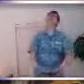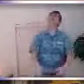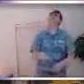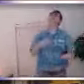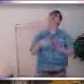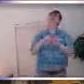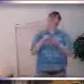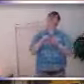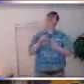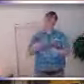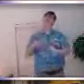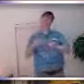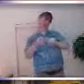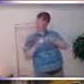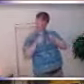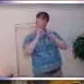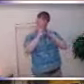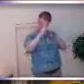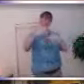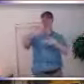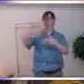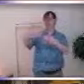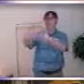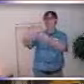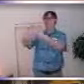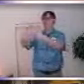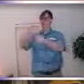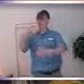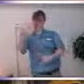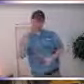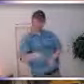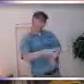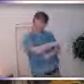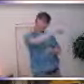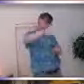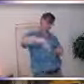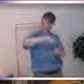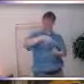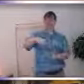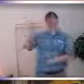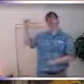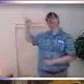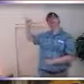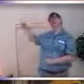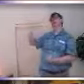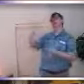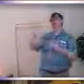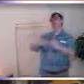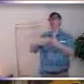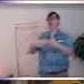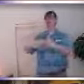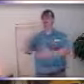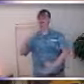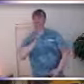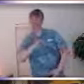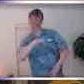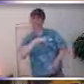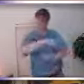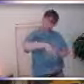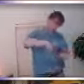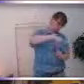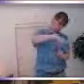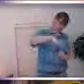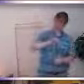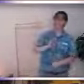your friends will say, well, I'm going to follow you around. And then you say, yes, follow me around, because you will see that I